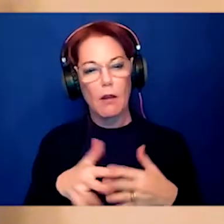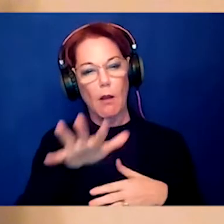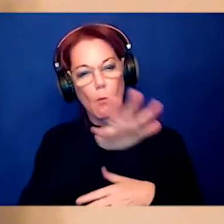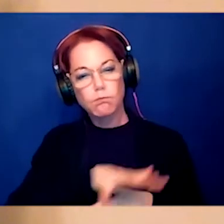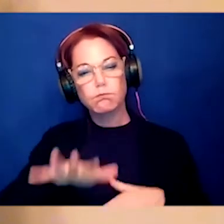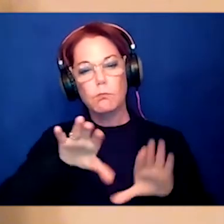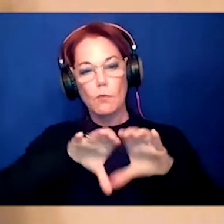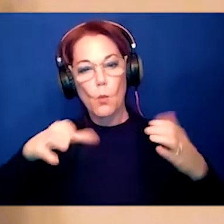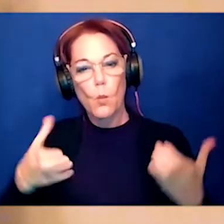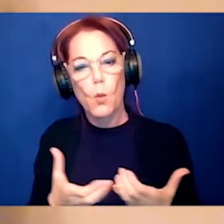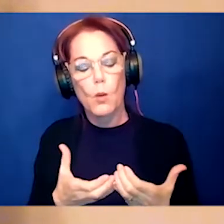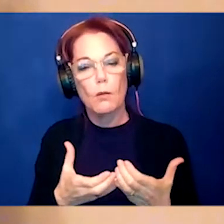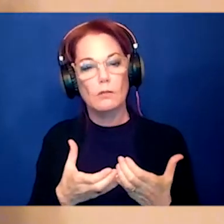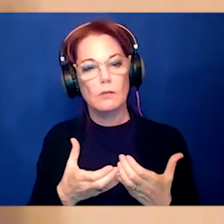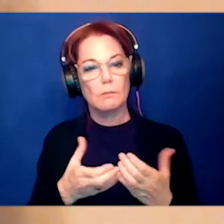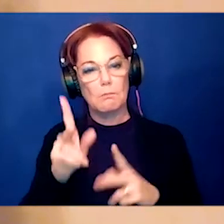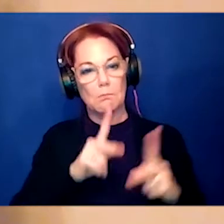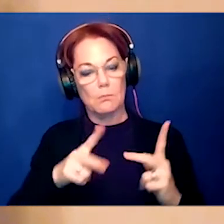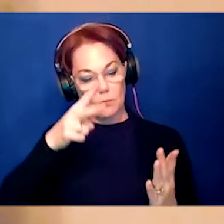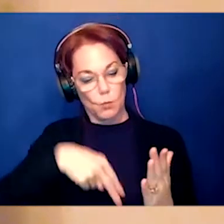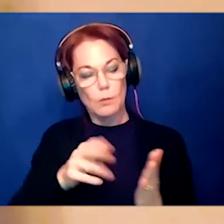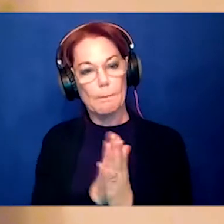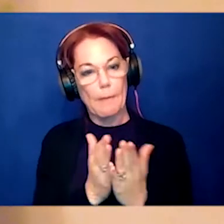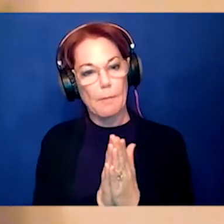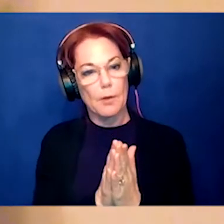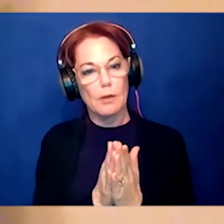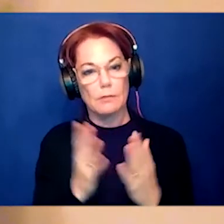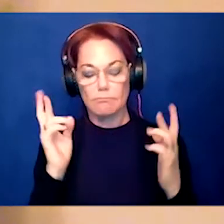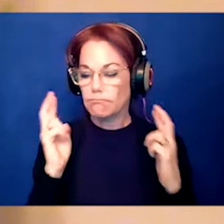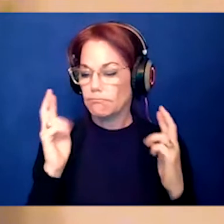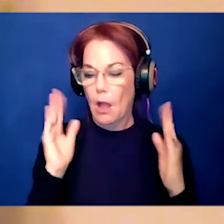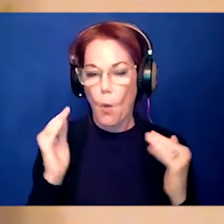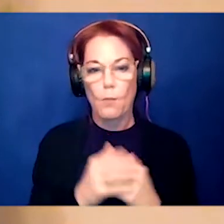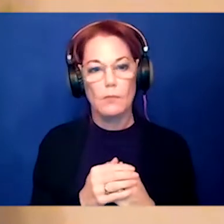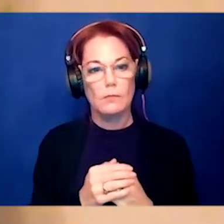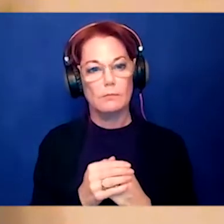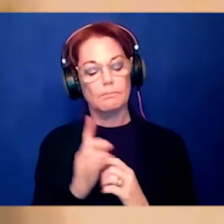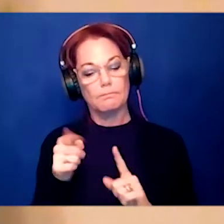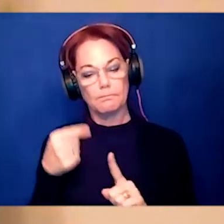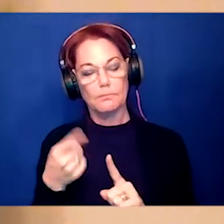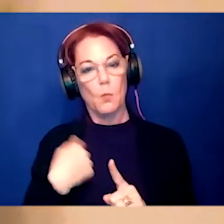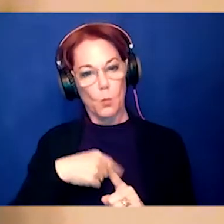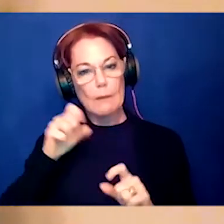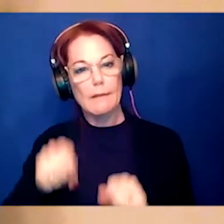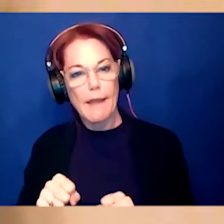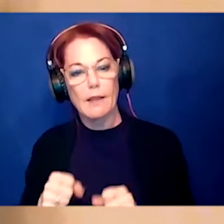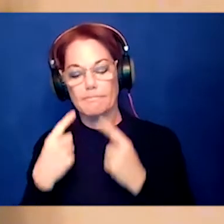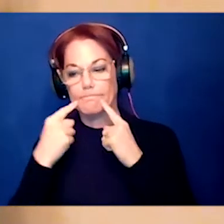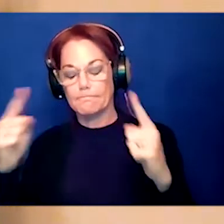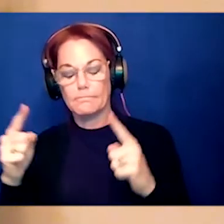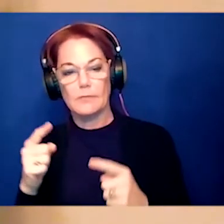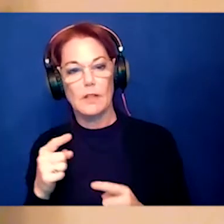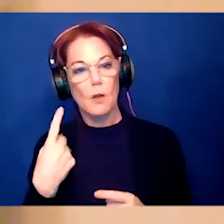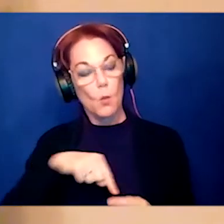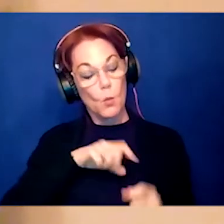to life than what we can see from our front doors. We can learn from others whose life is nothing like ours,